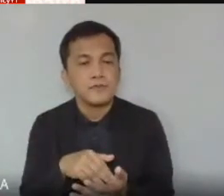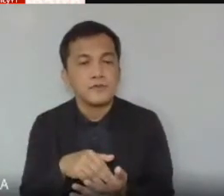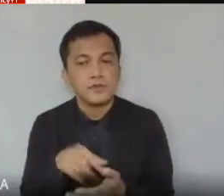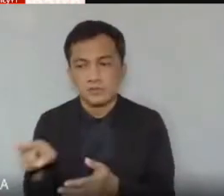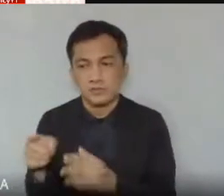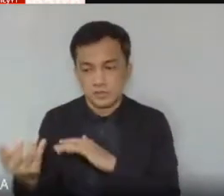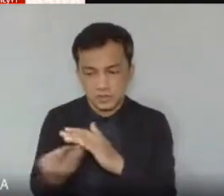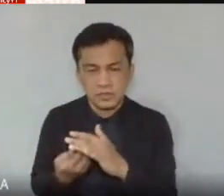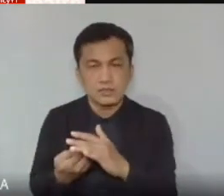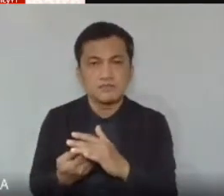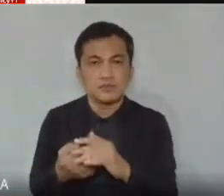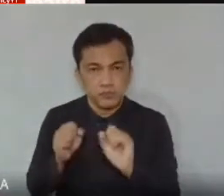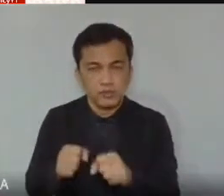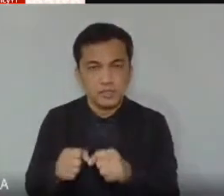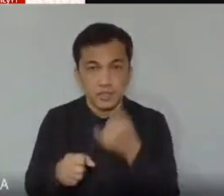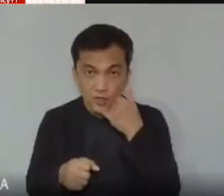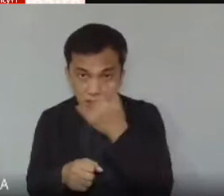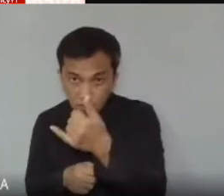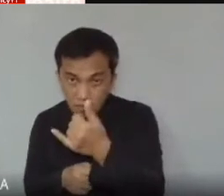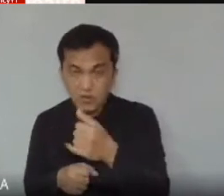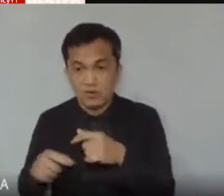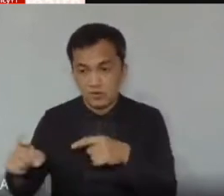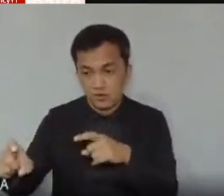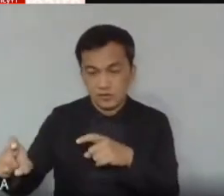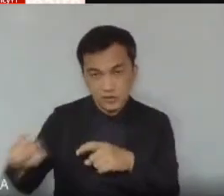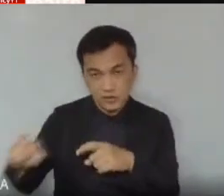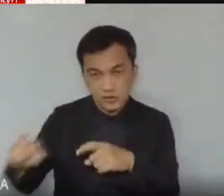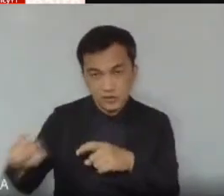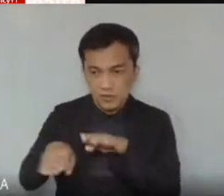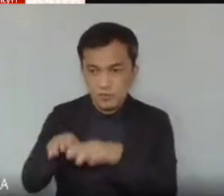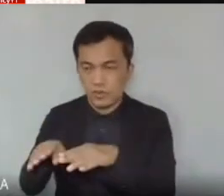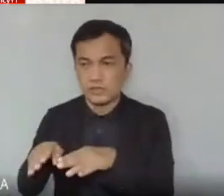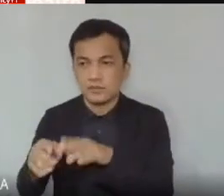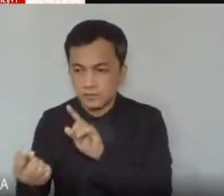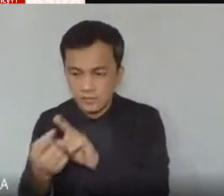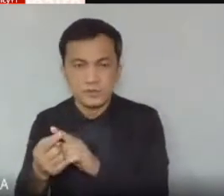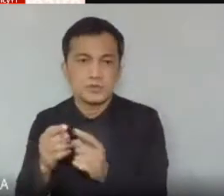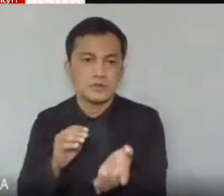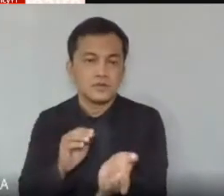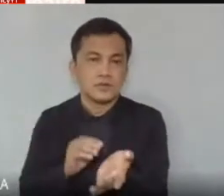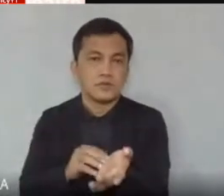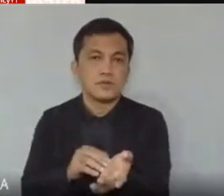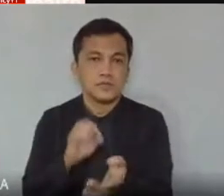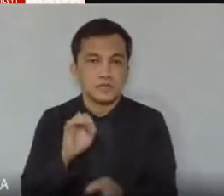nearest hospital, we have our LG own hospital, the Taguig Pateros District Hospitals.